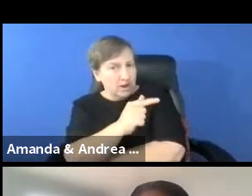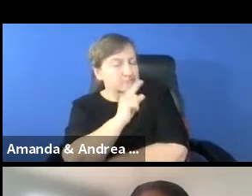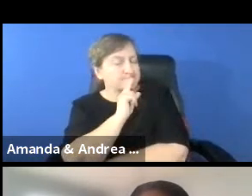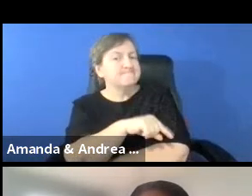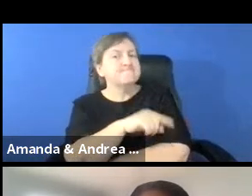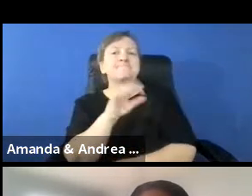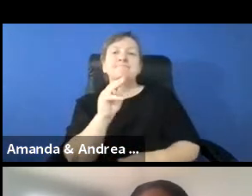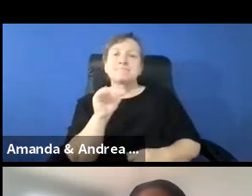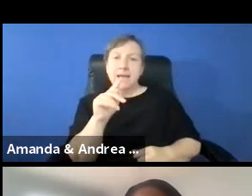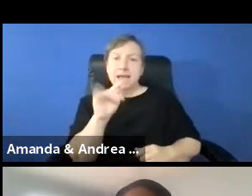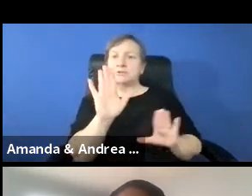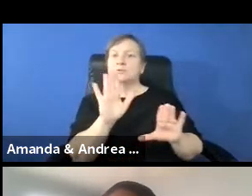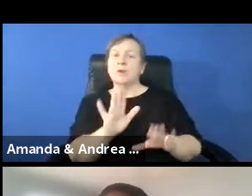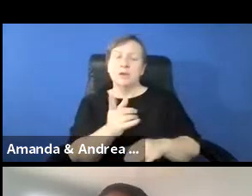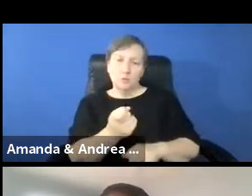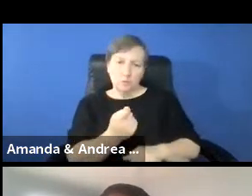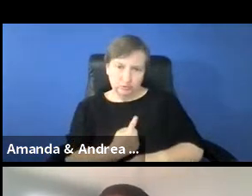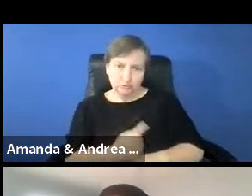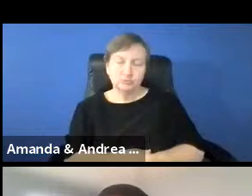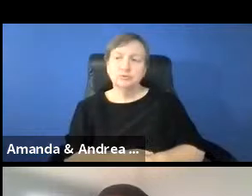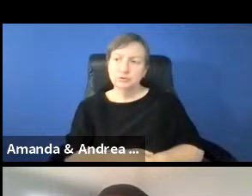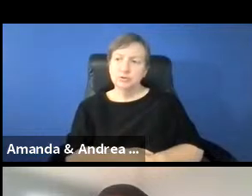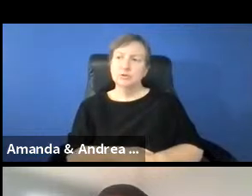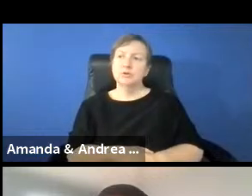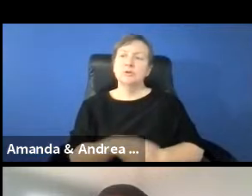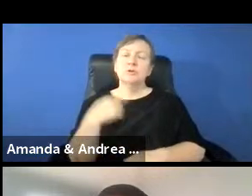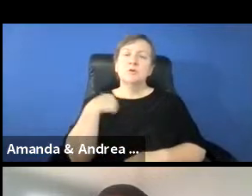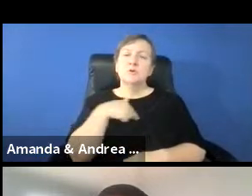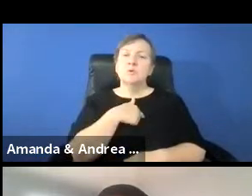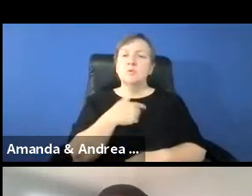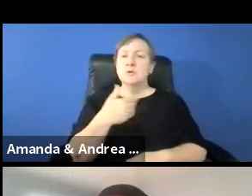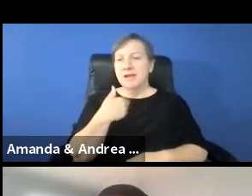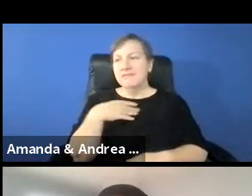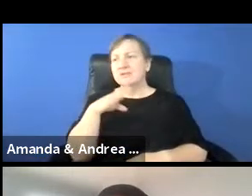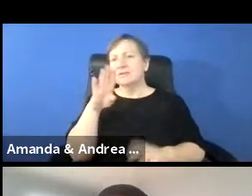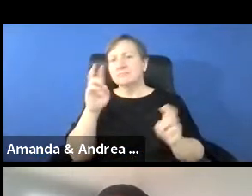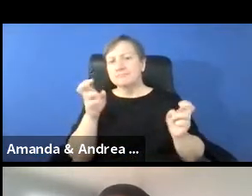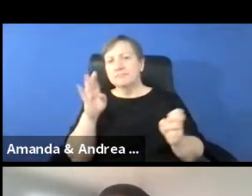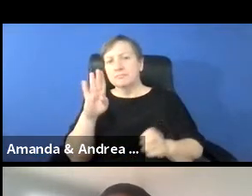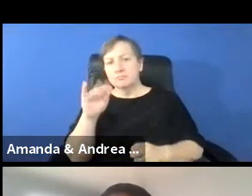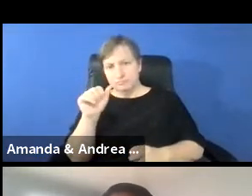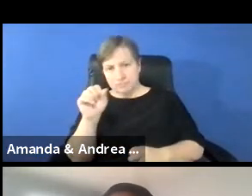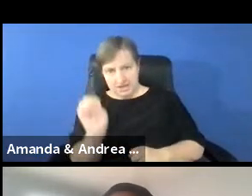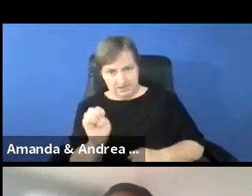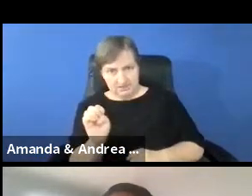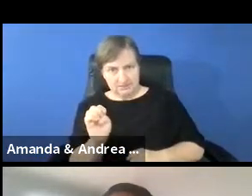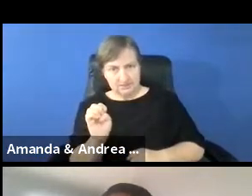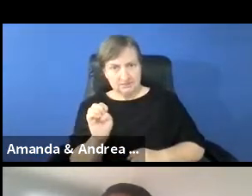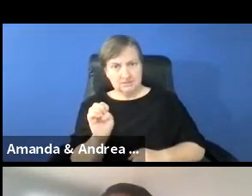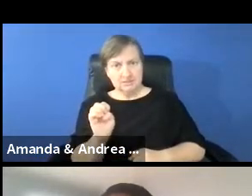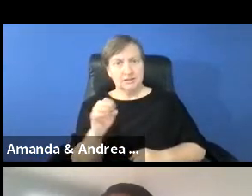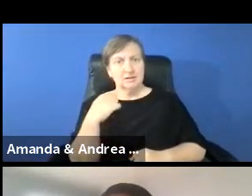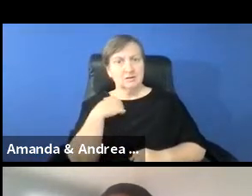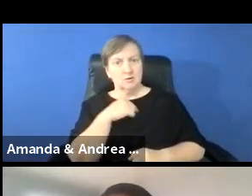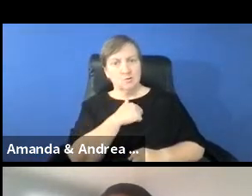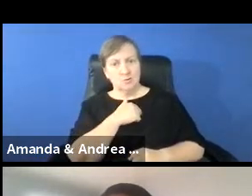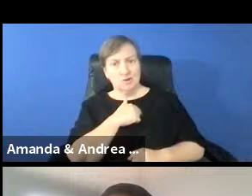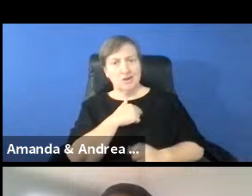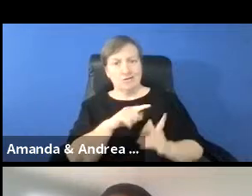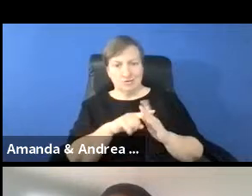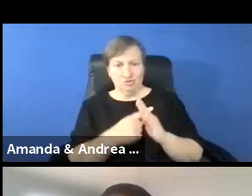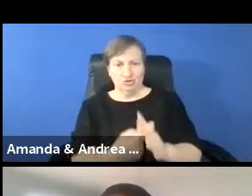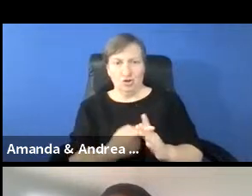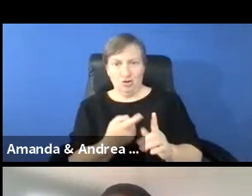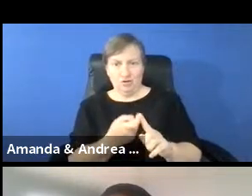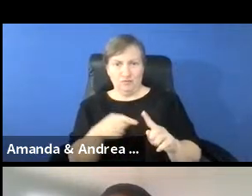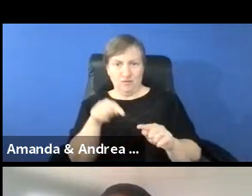and we have a base that we are stepping from. We are